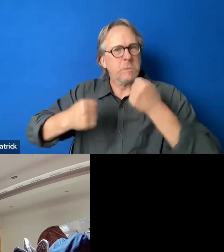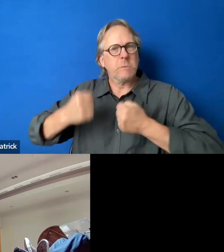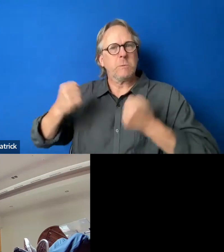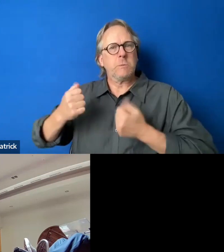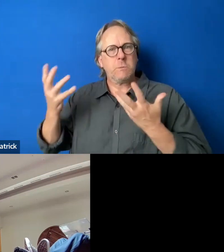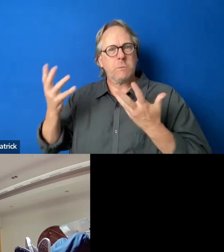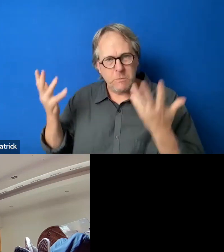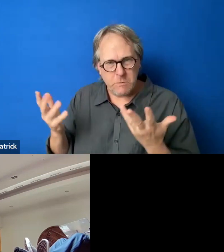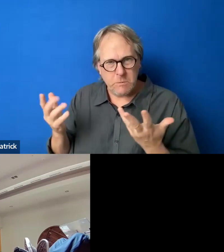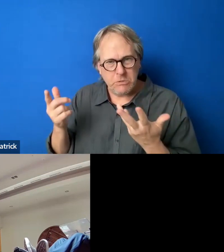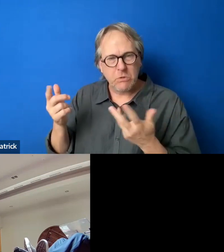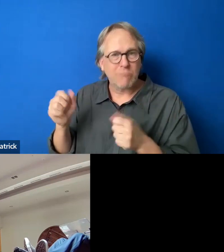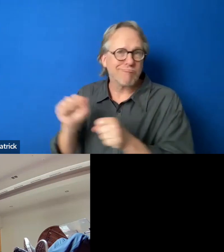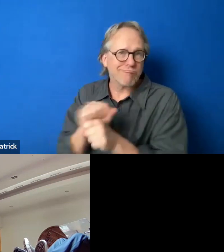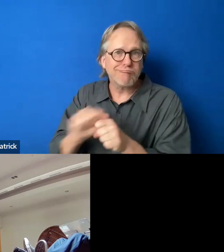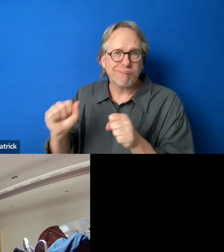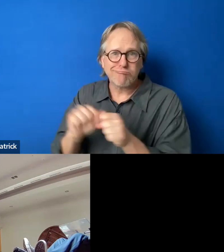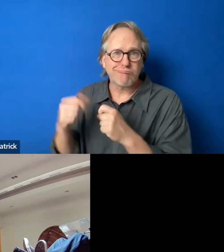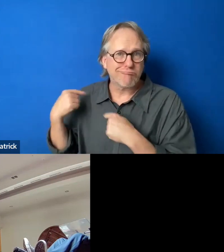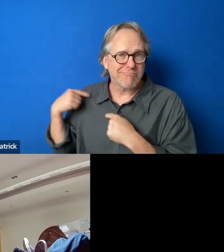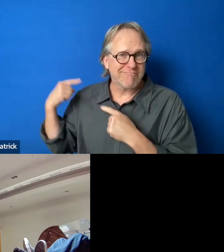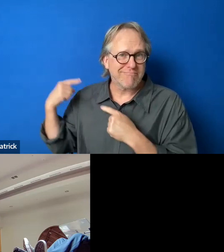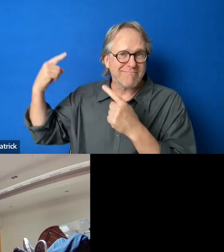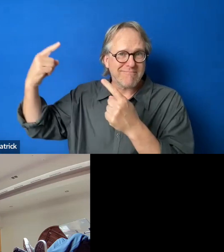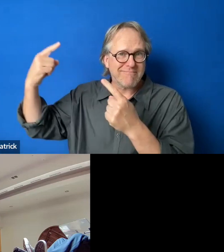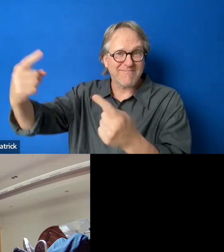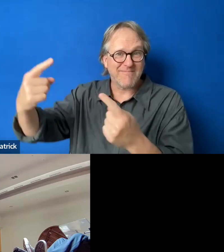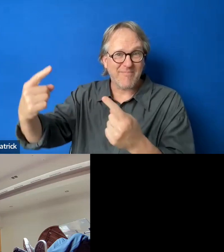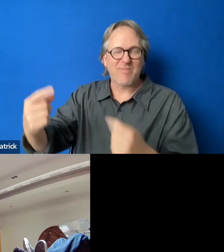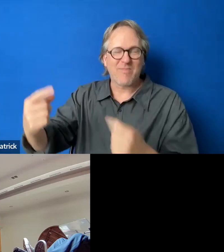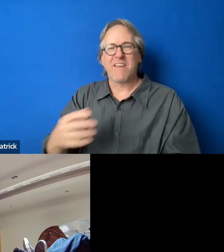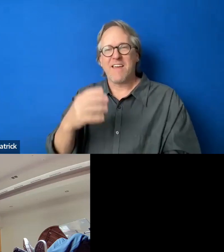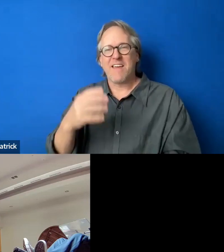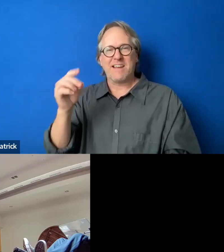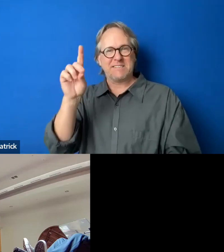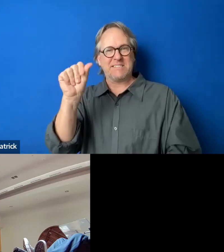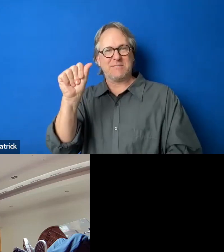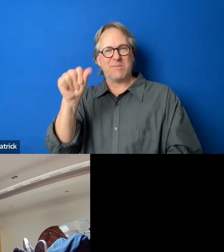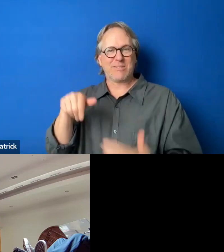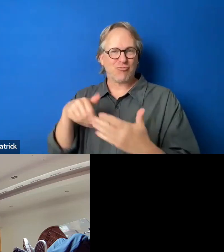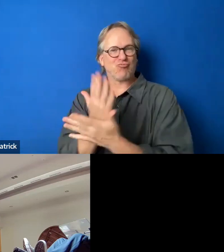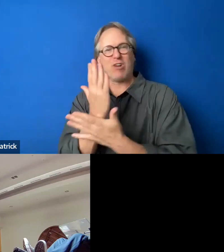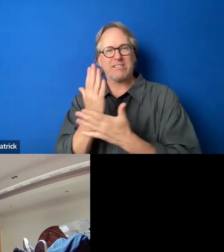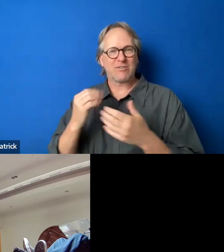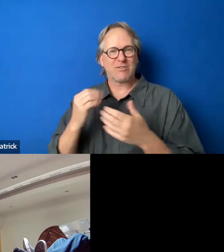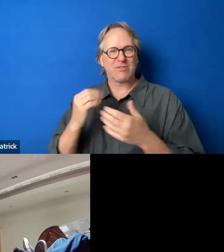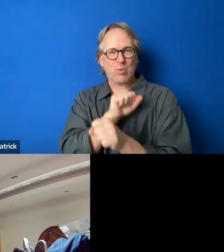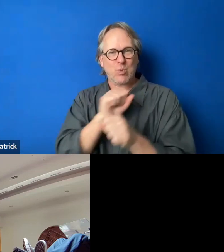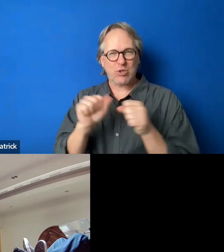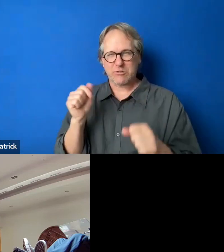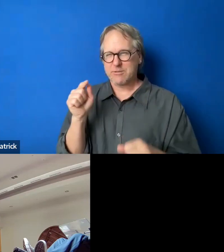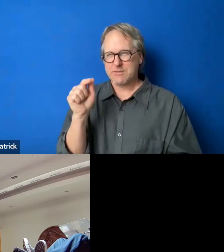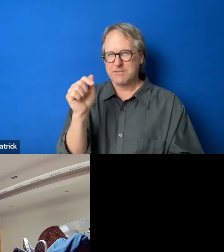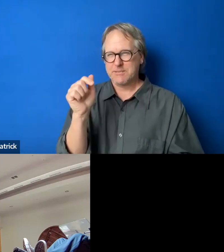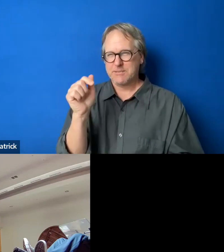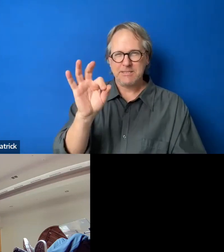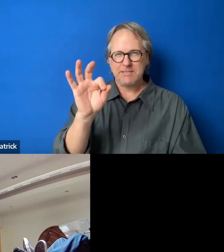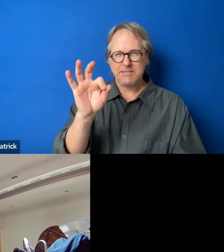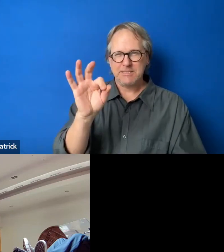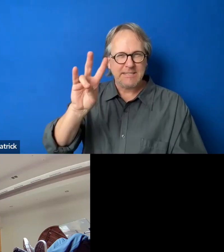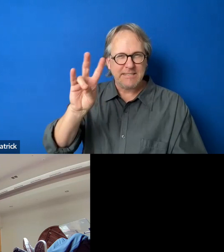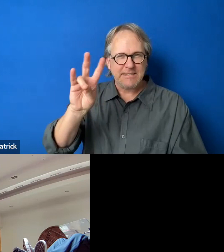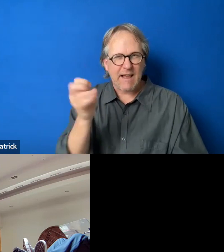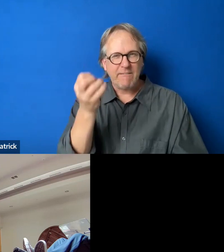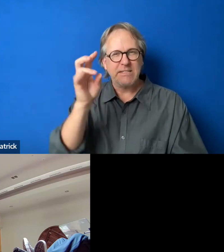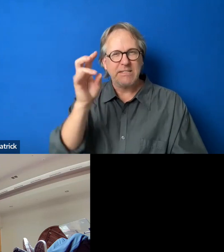Then the heyday of disability rights work in the 1970s and 80s,